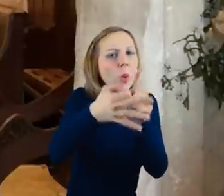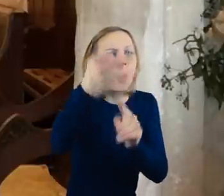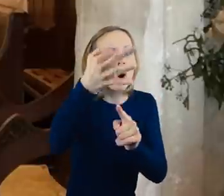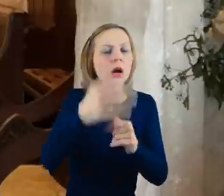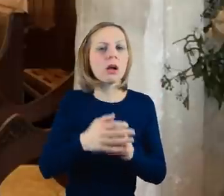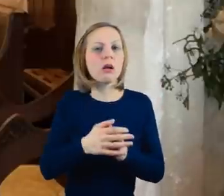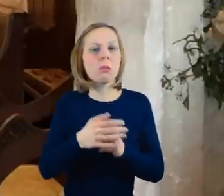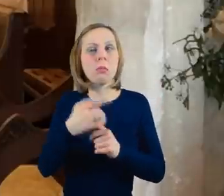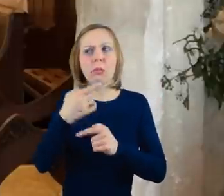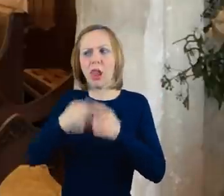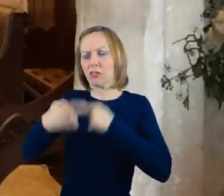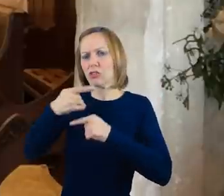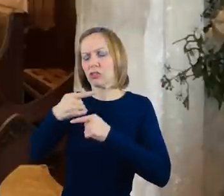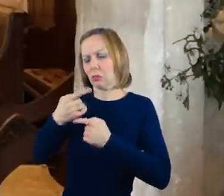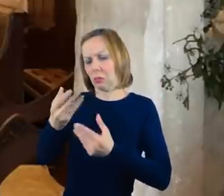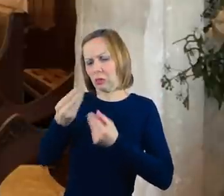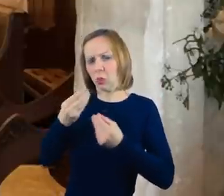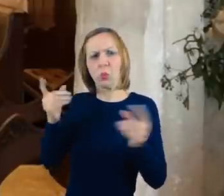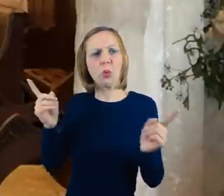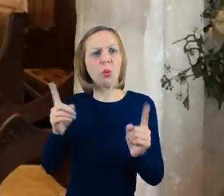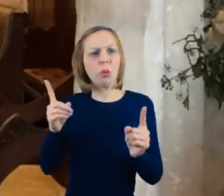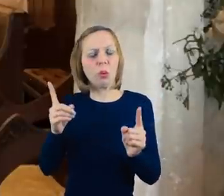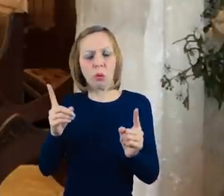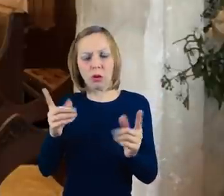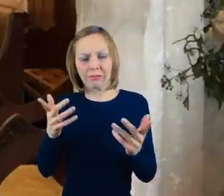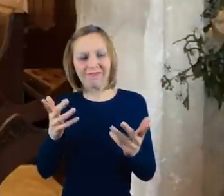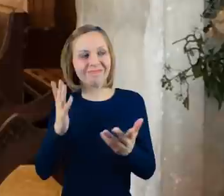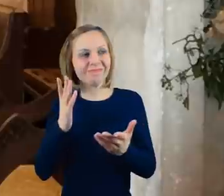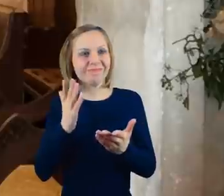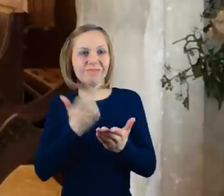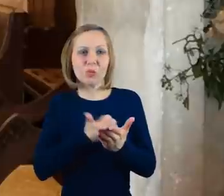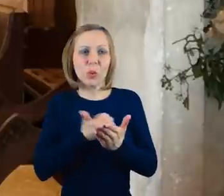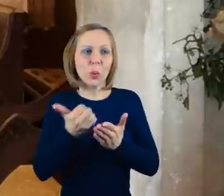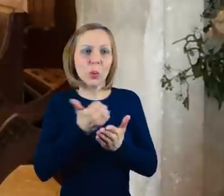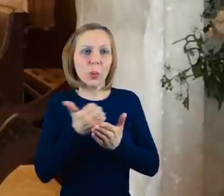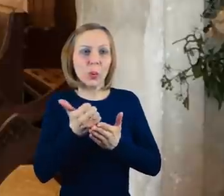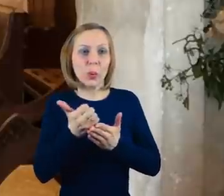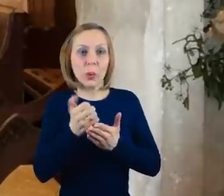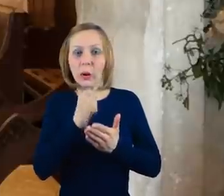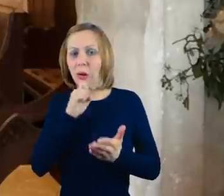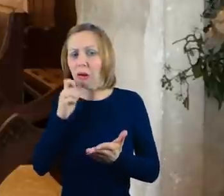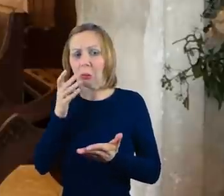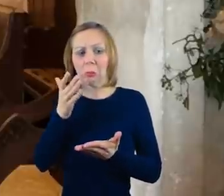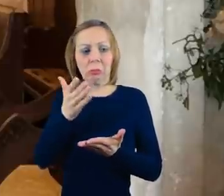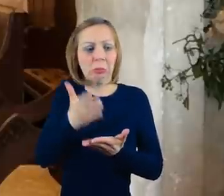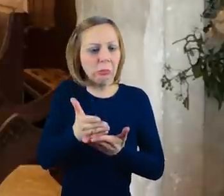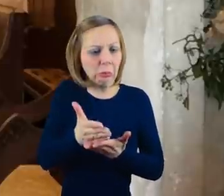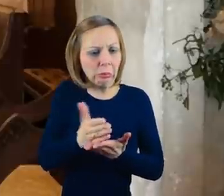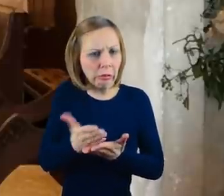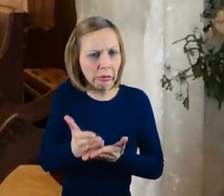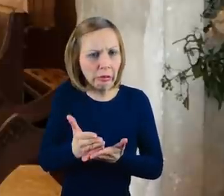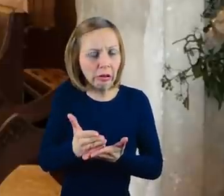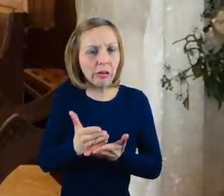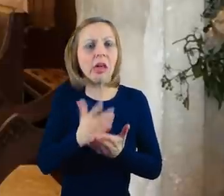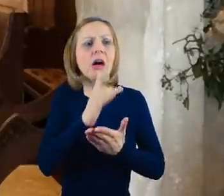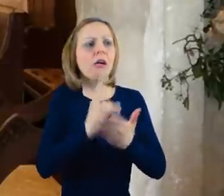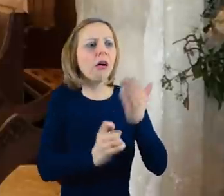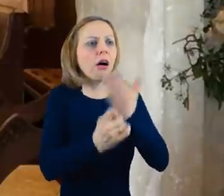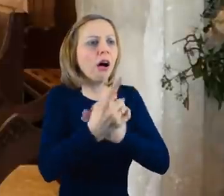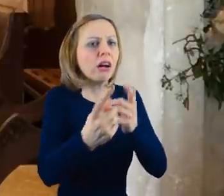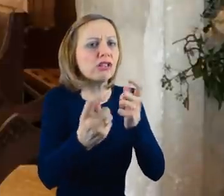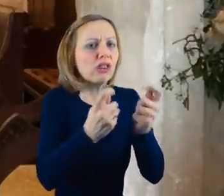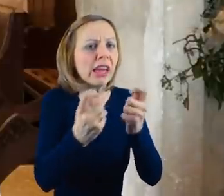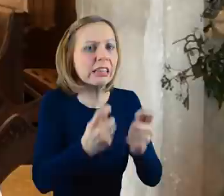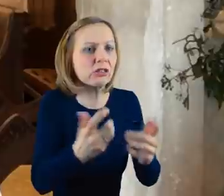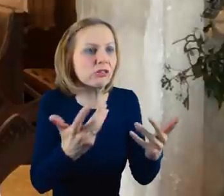we are more often than not stuck with uncertainty and unpredictable change. We see good